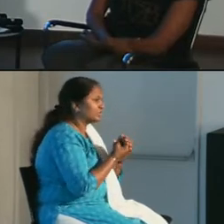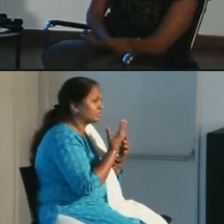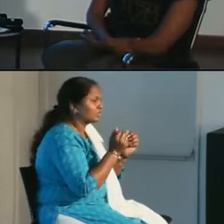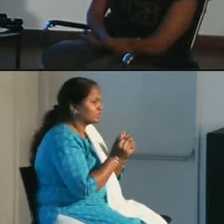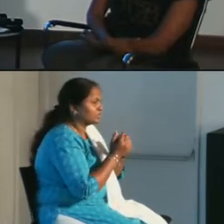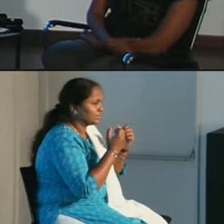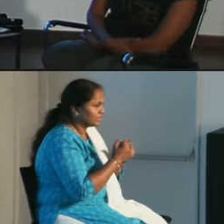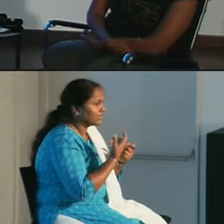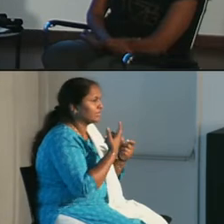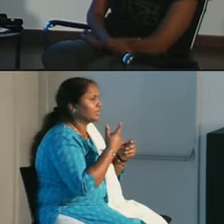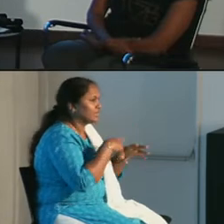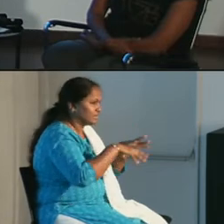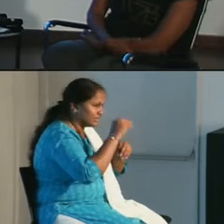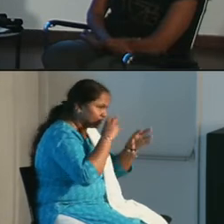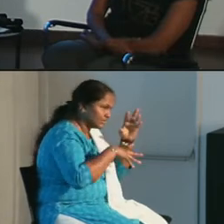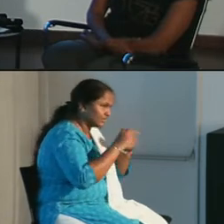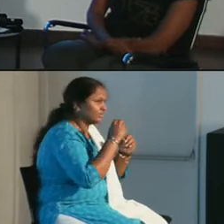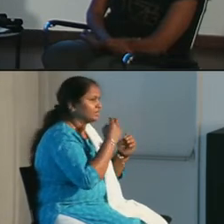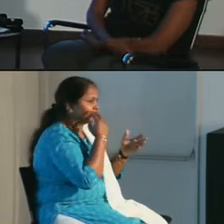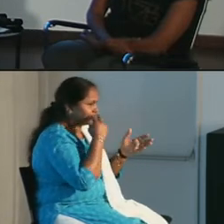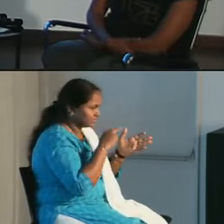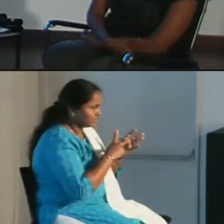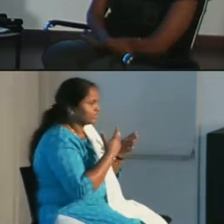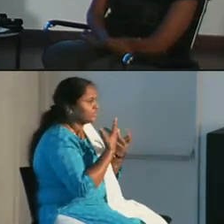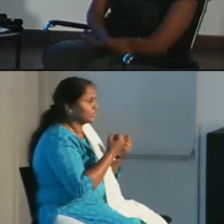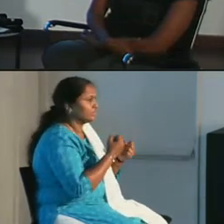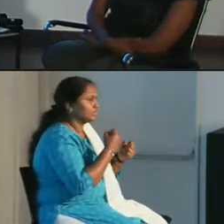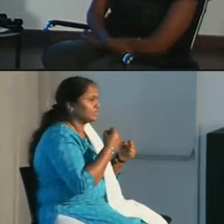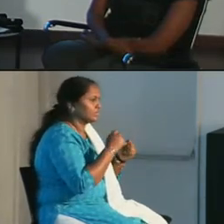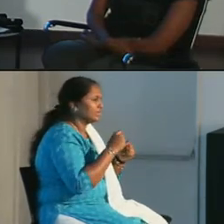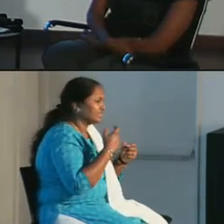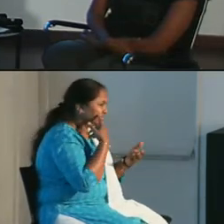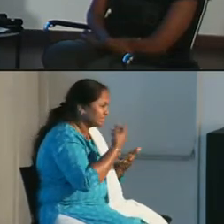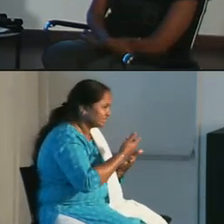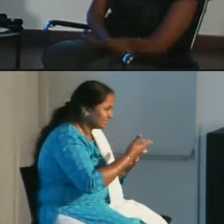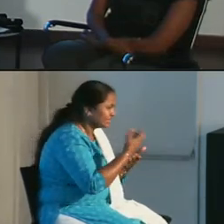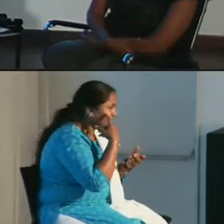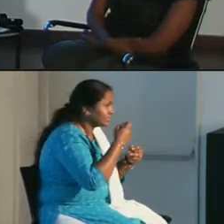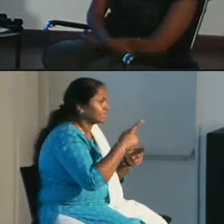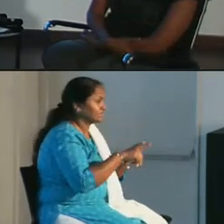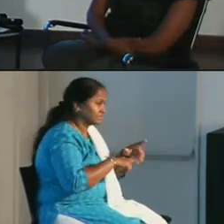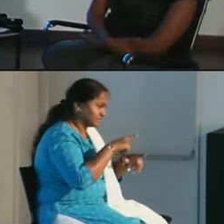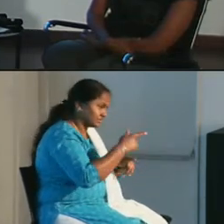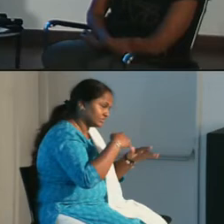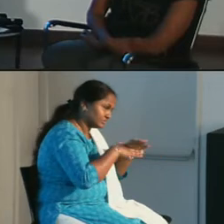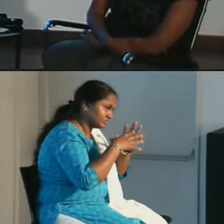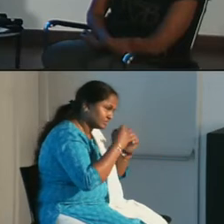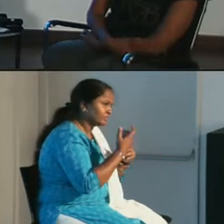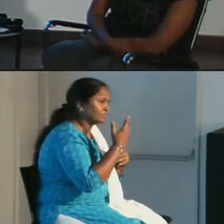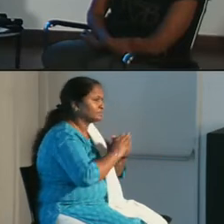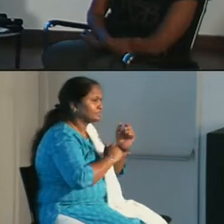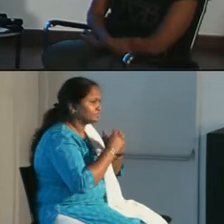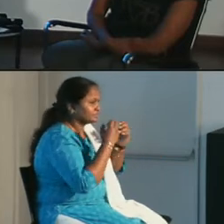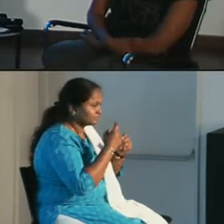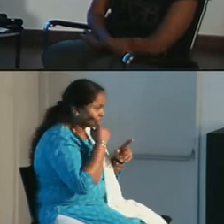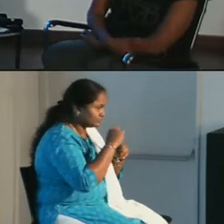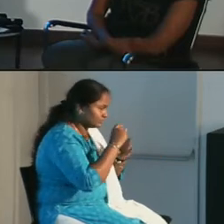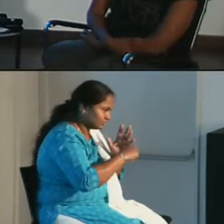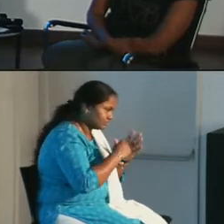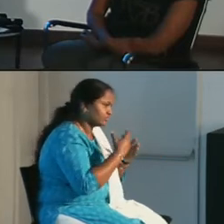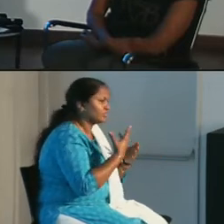And learning to recognize and learning to see. And that's also the invitation to anyone who steps in and builds the projects